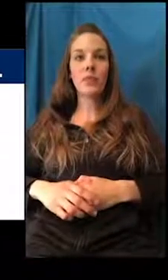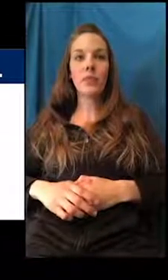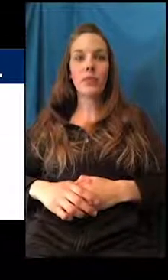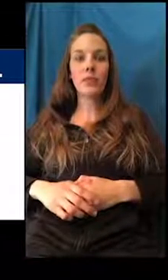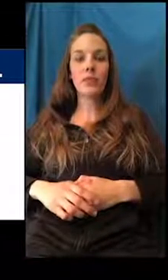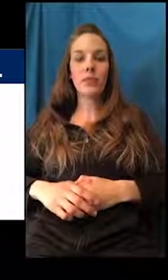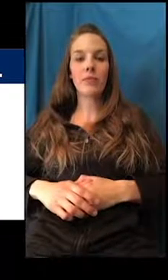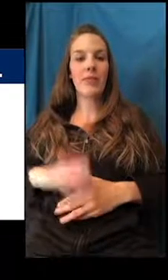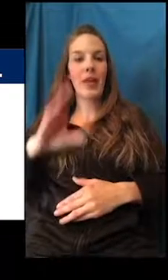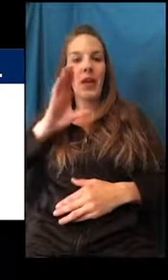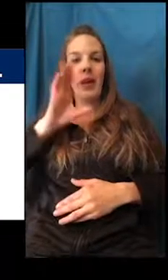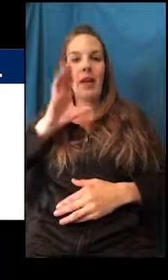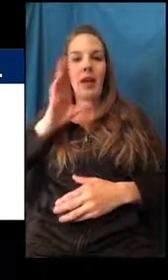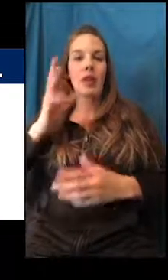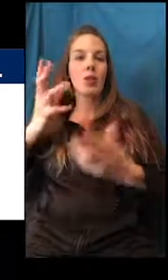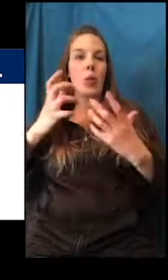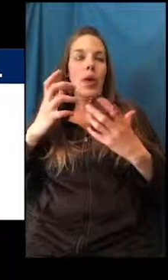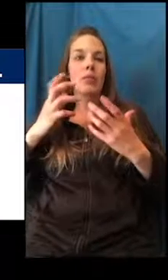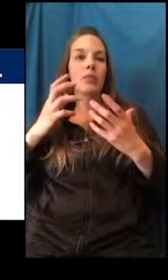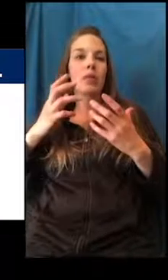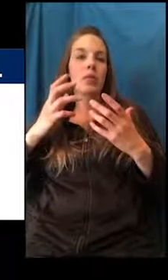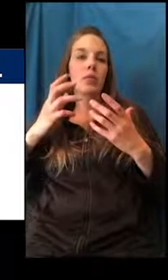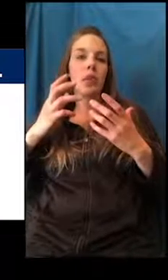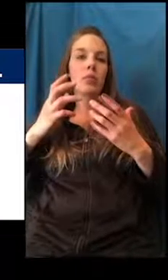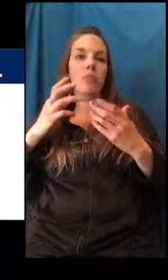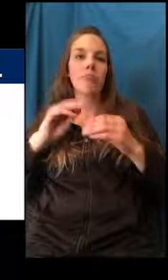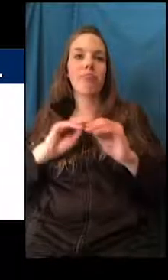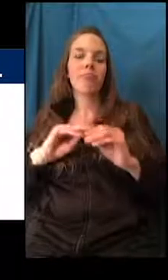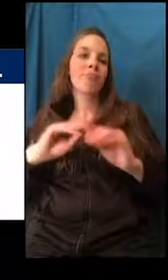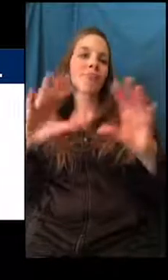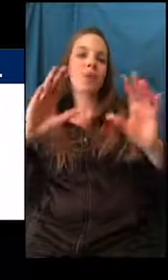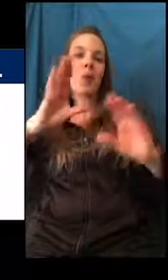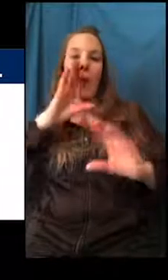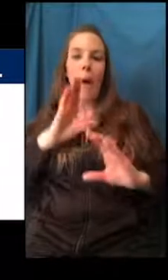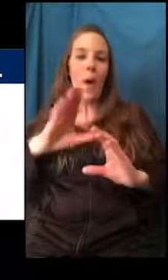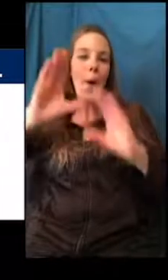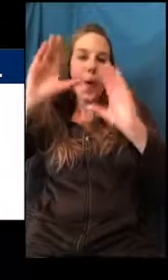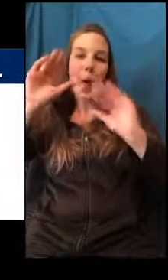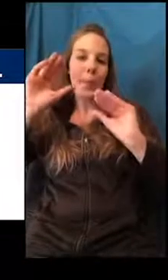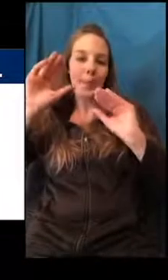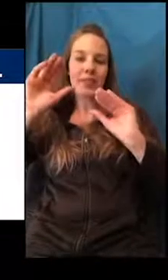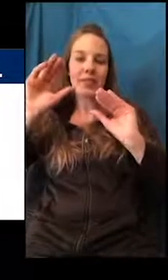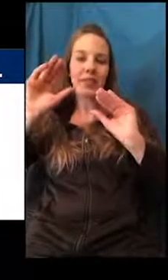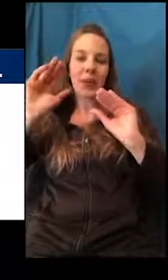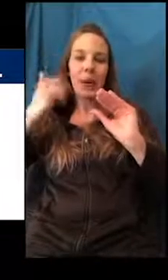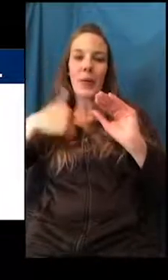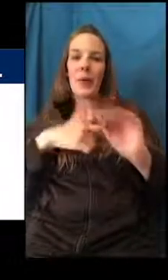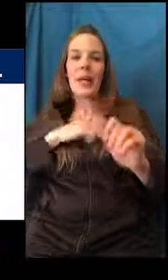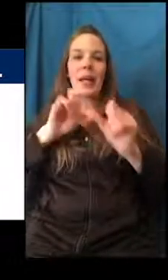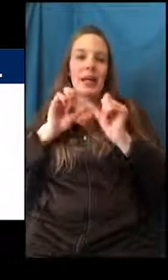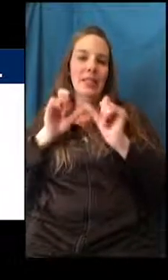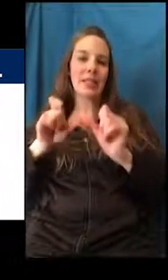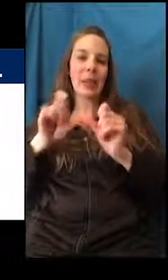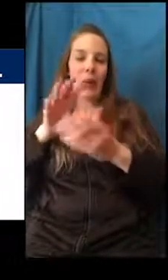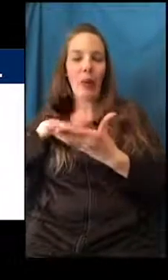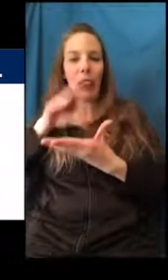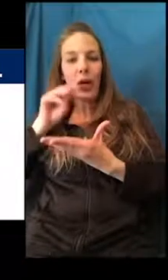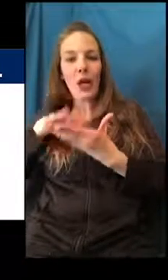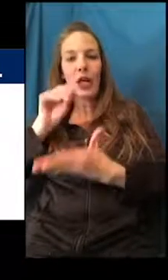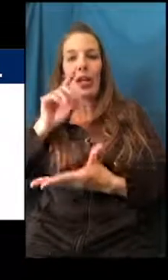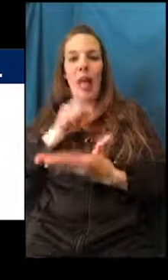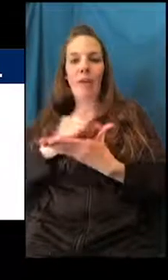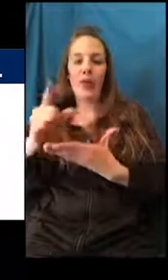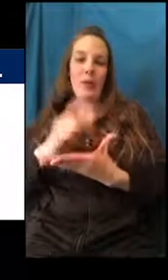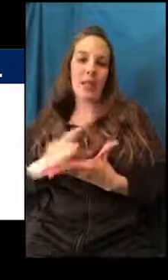I just want to shed a little hope. We continue to learn week by week